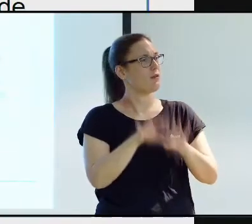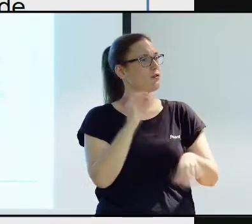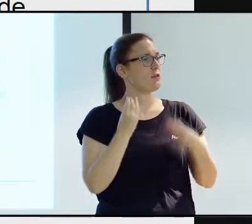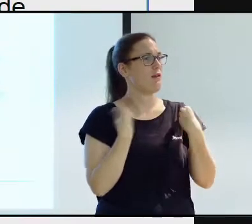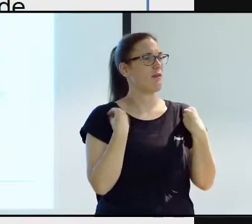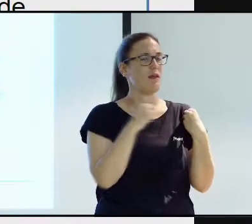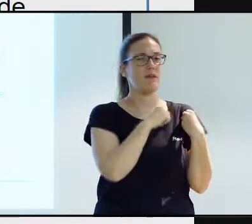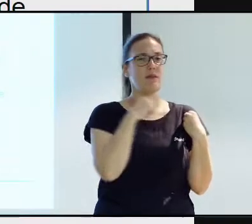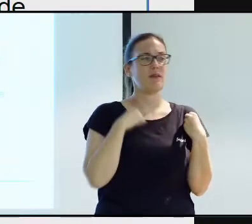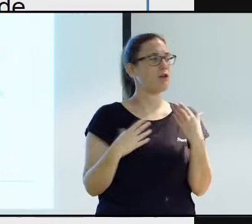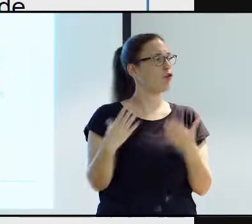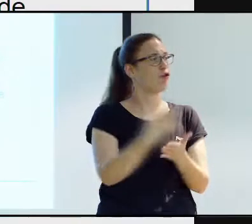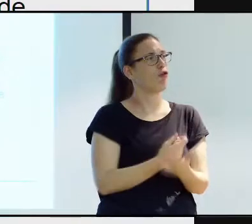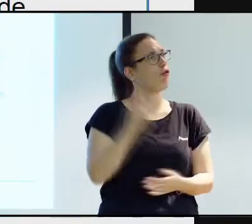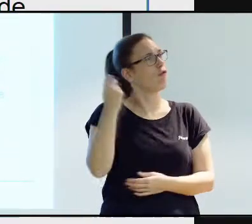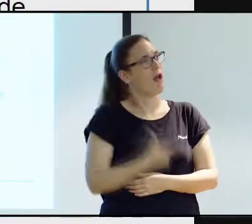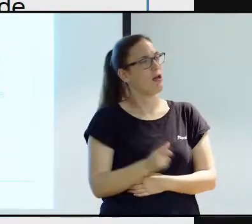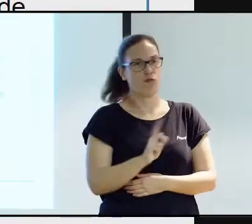have to make sure that